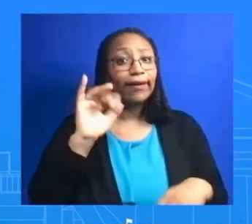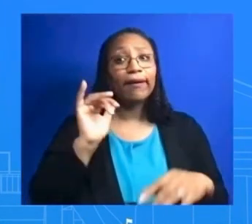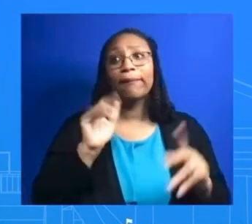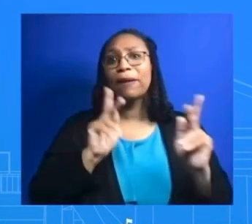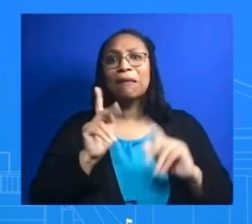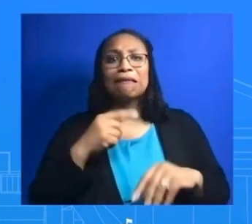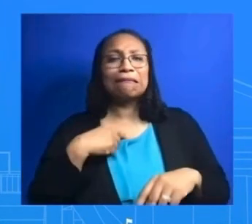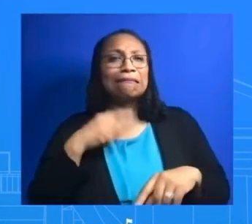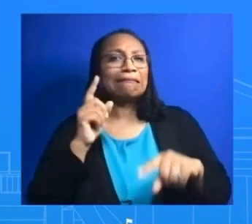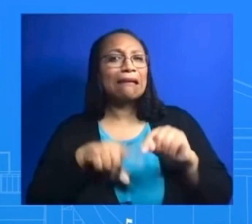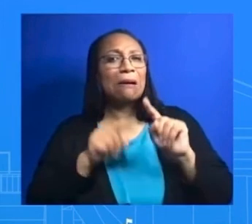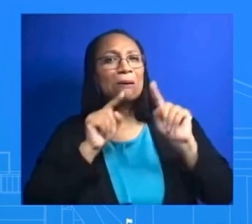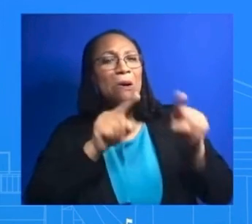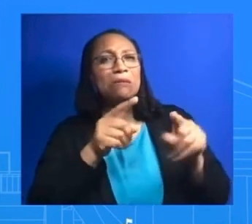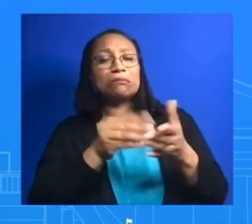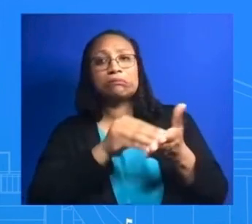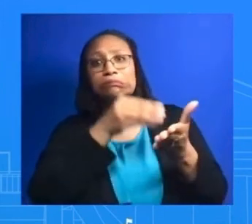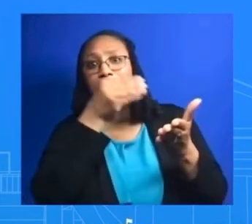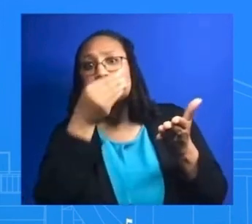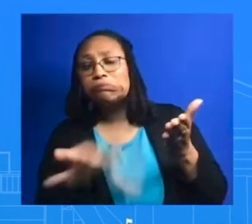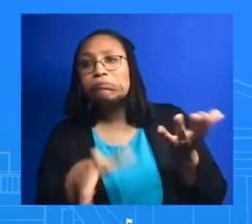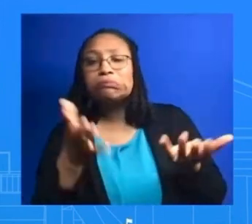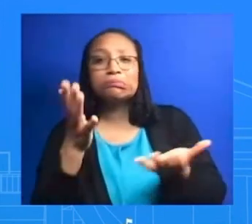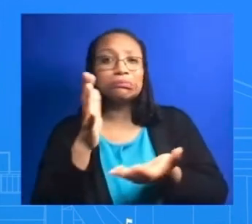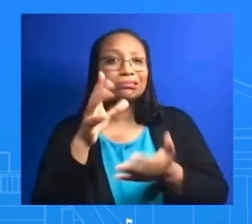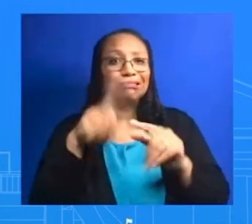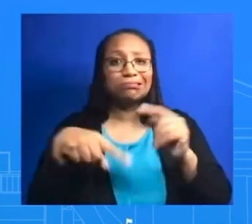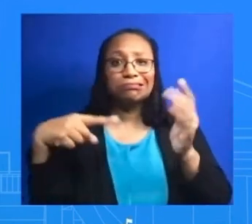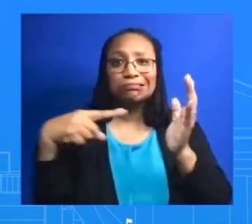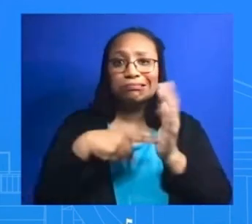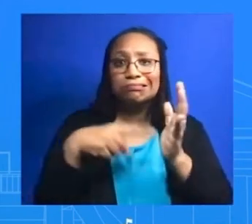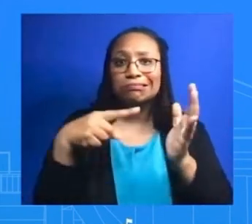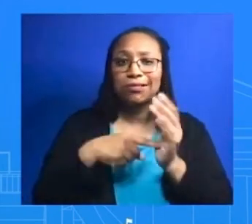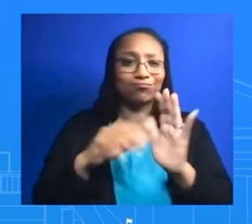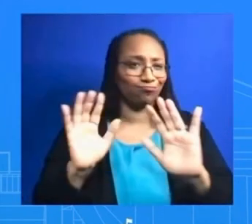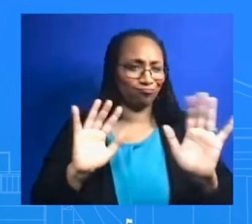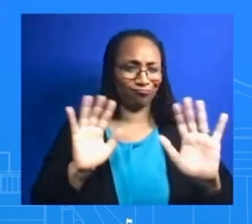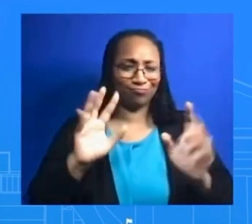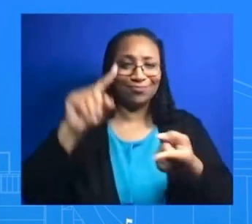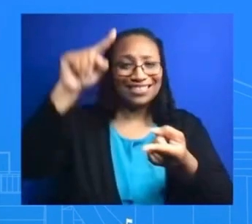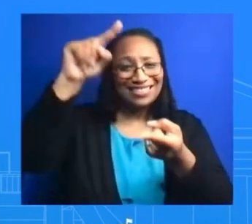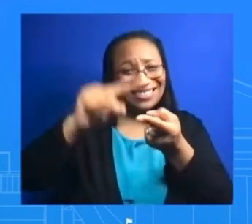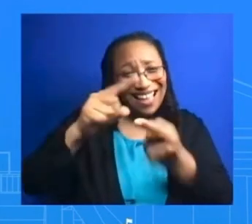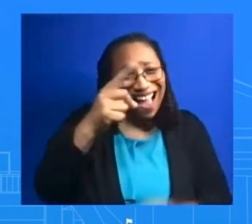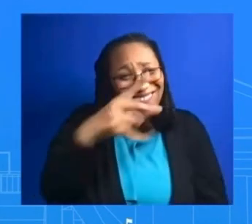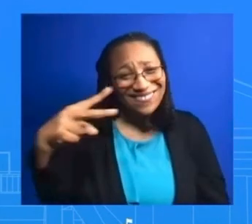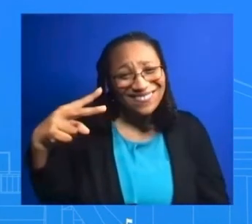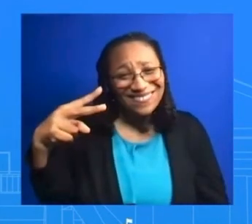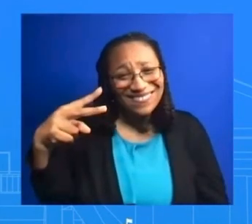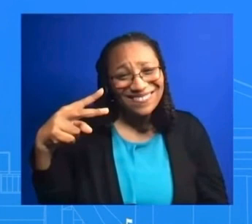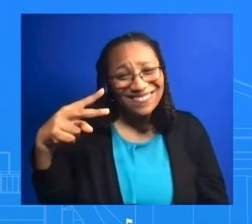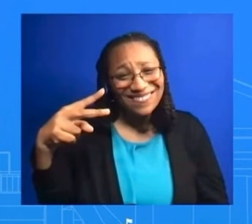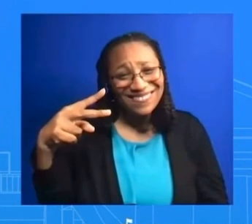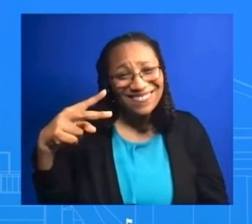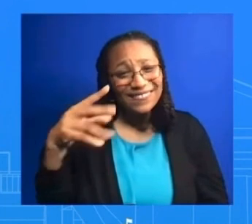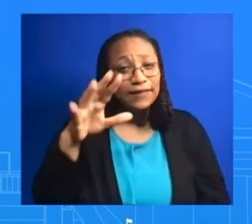half. It's going to open doors to higher education. For folks making less than $33,000, which is your question,